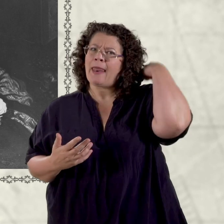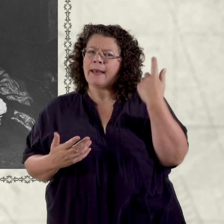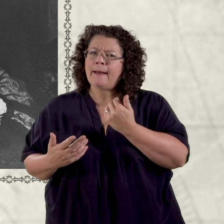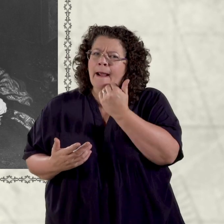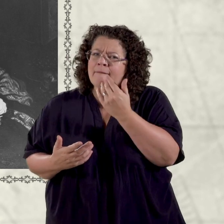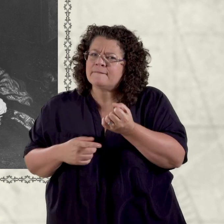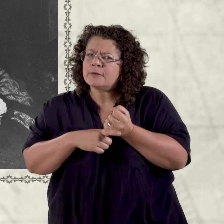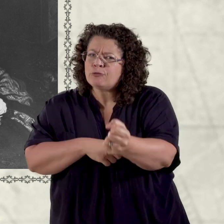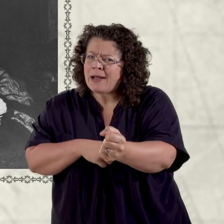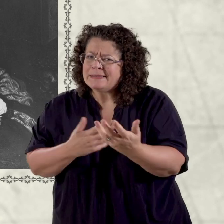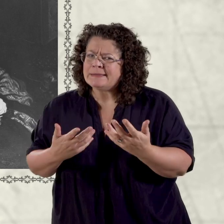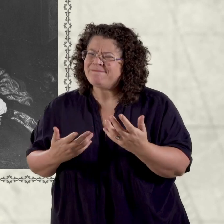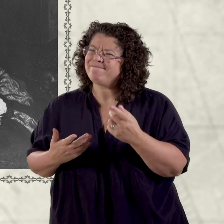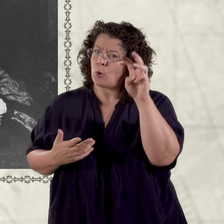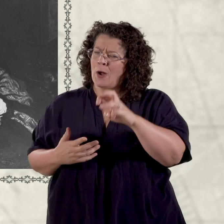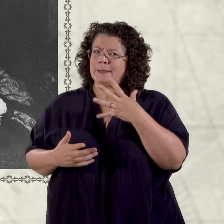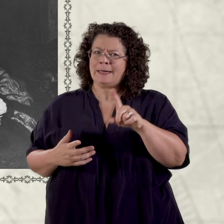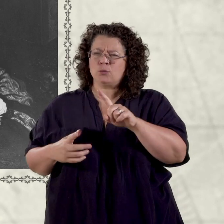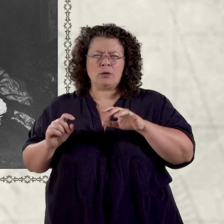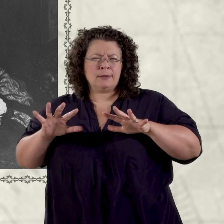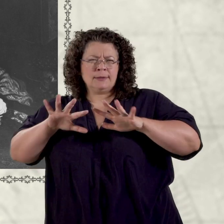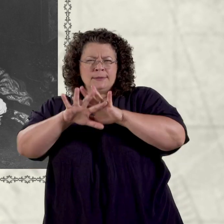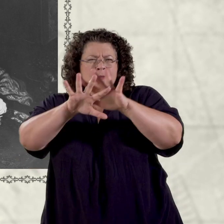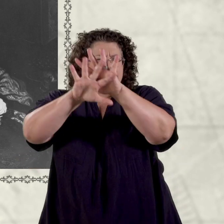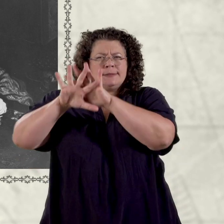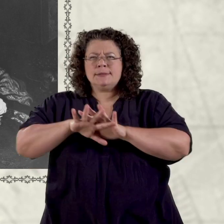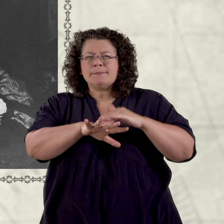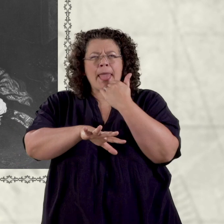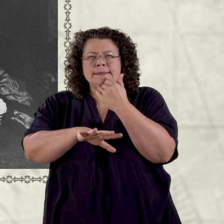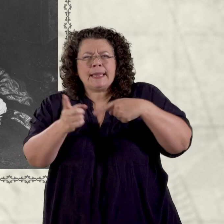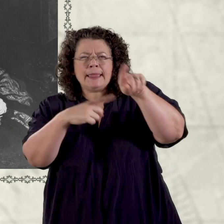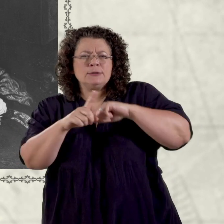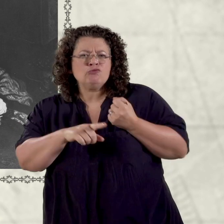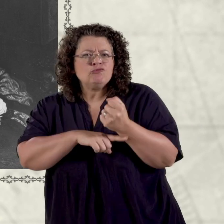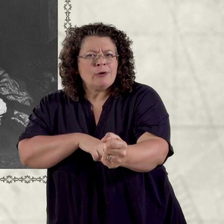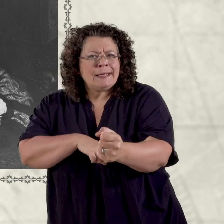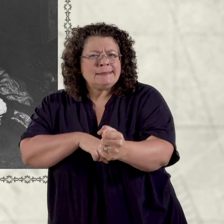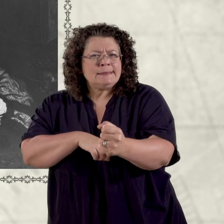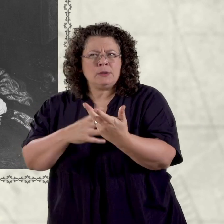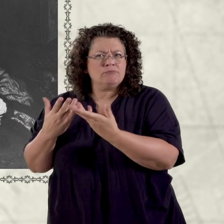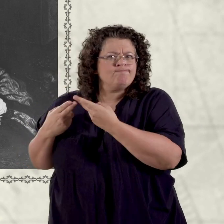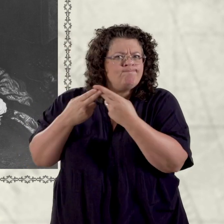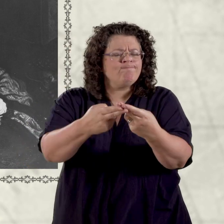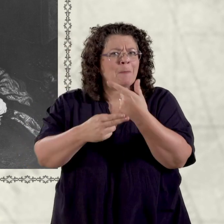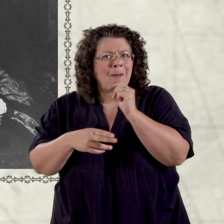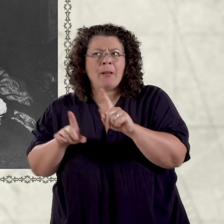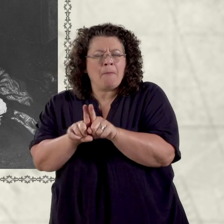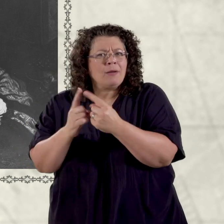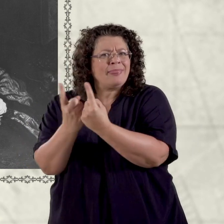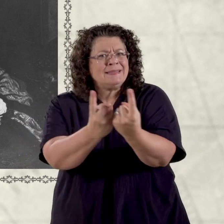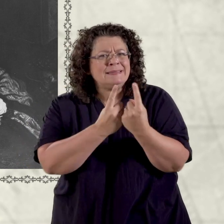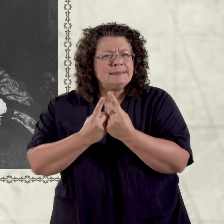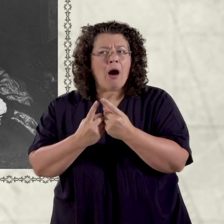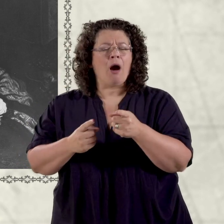a network of railways to carry people as well as cargo. A